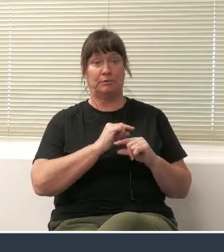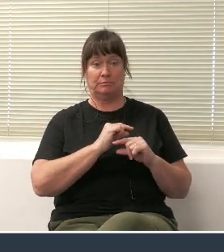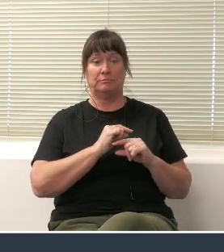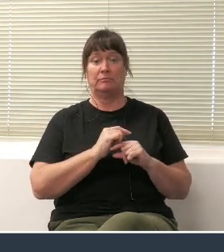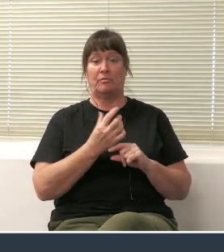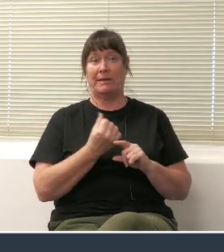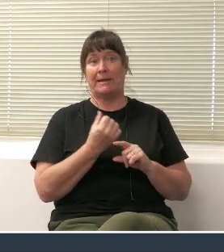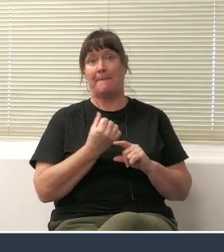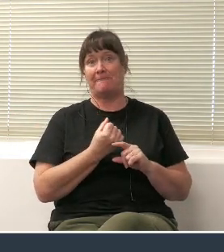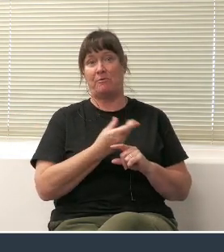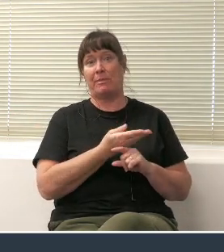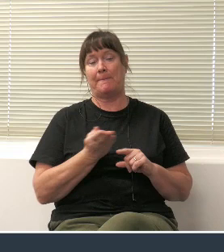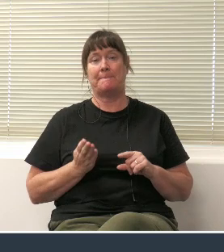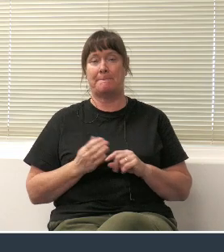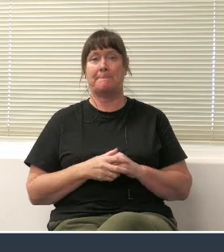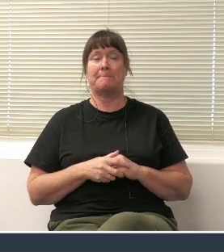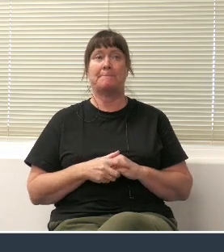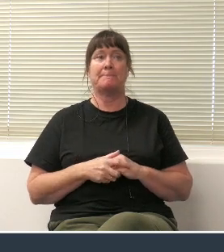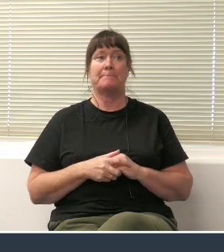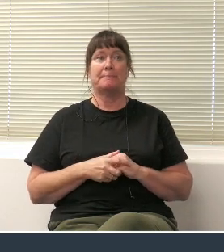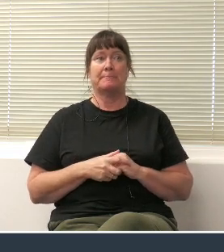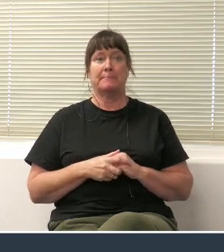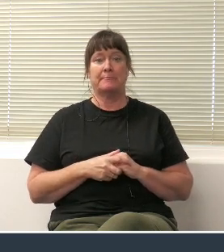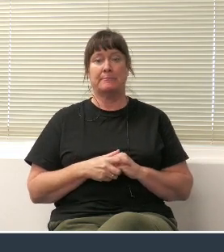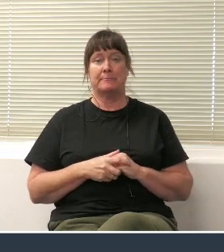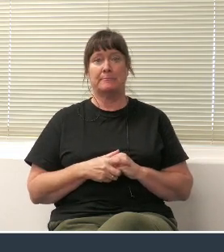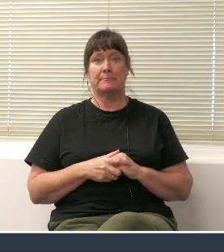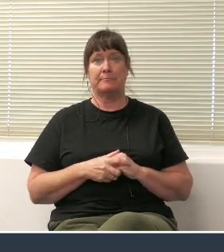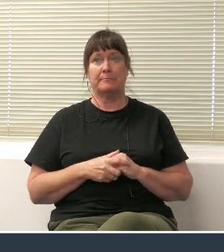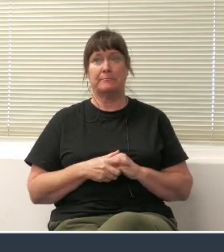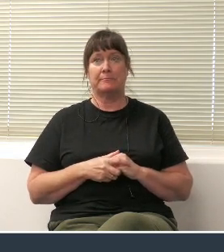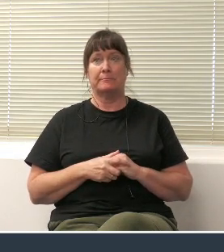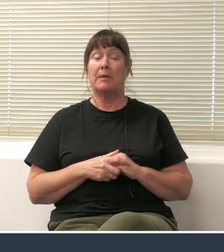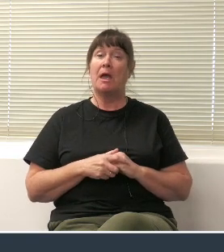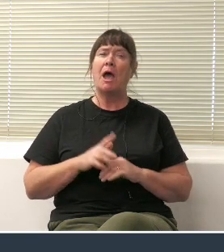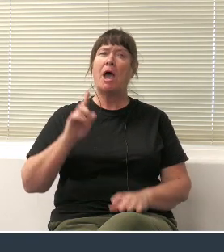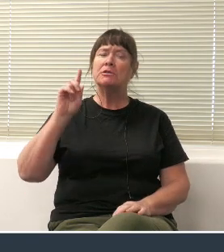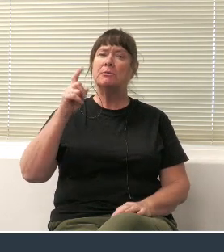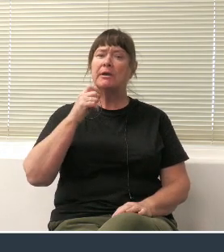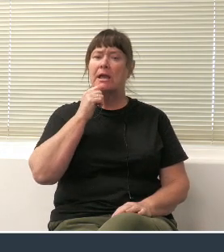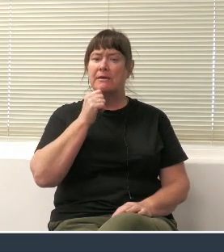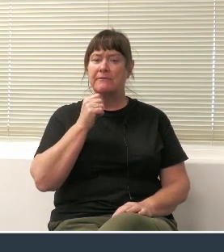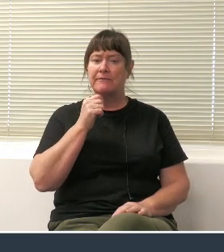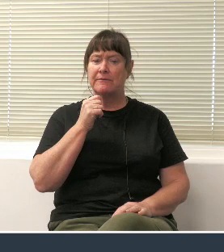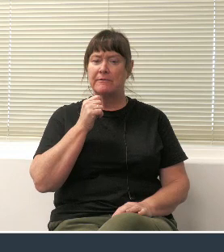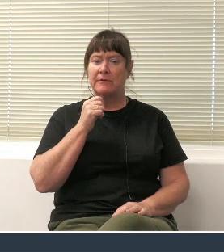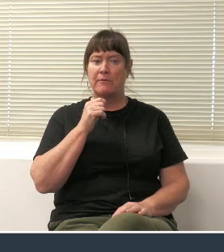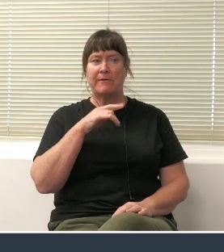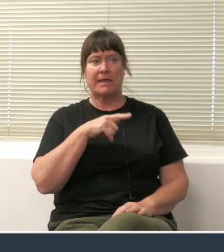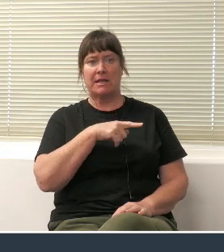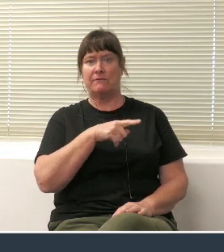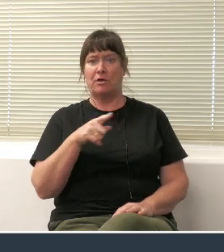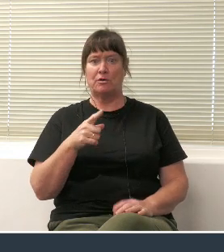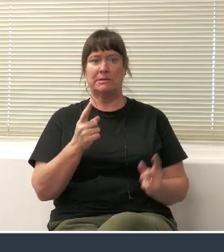revenue. Thank you. Could they get into Councillor Bogue. I just wondered if any of those assets